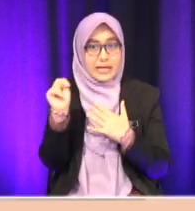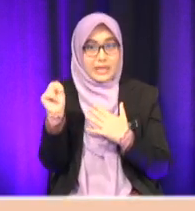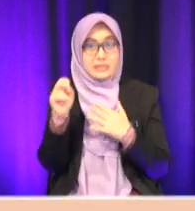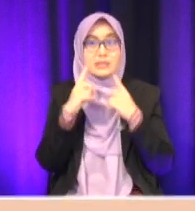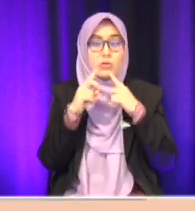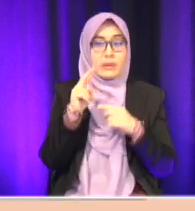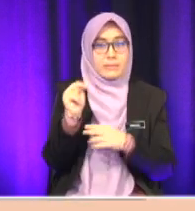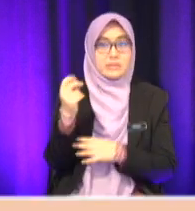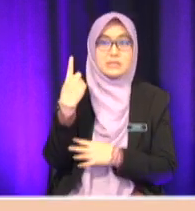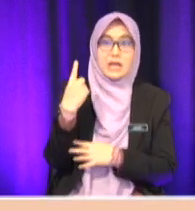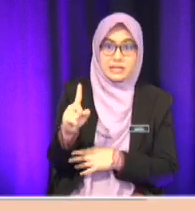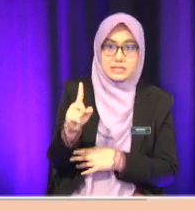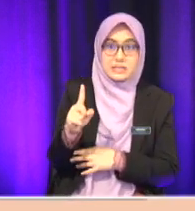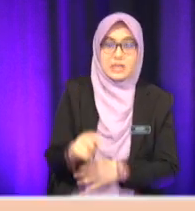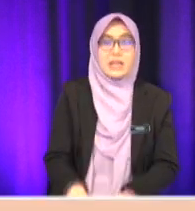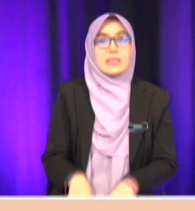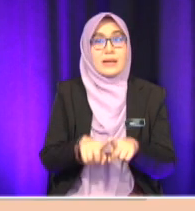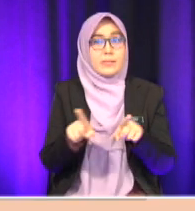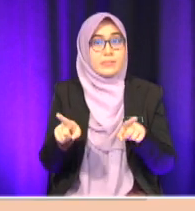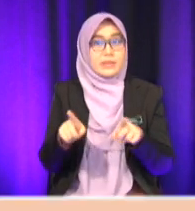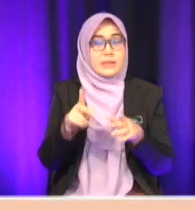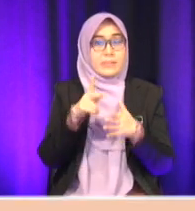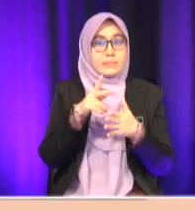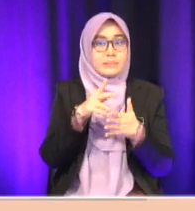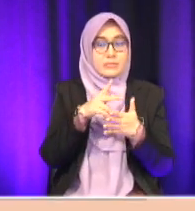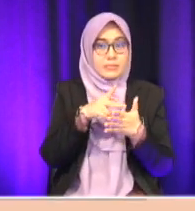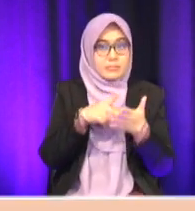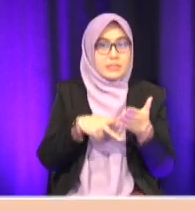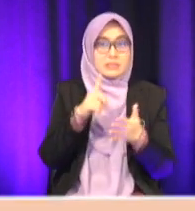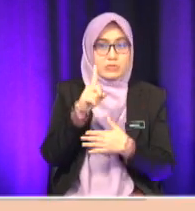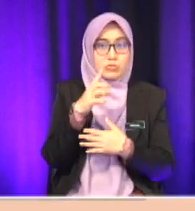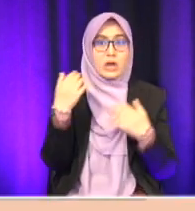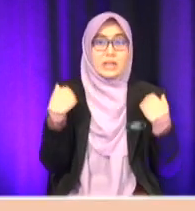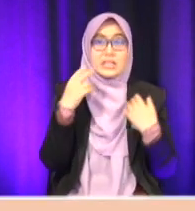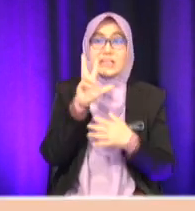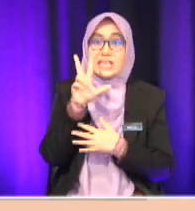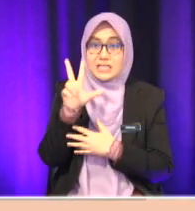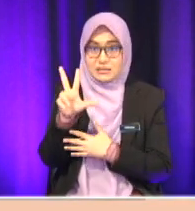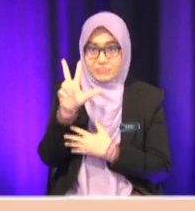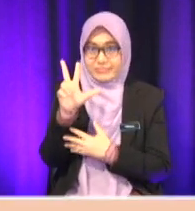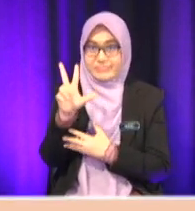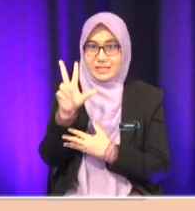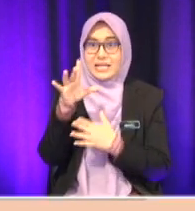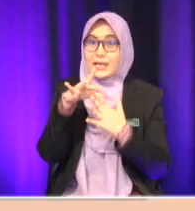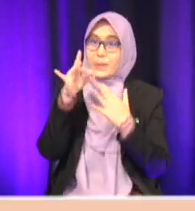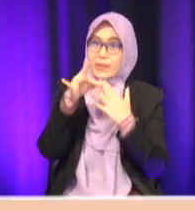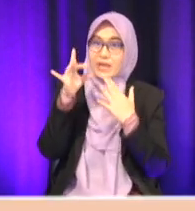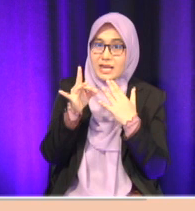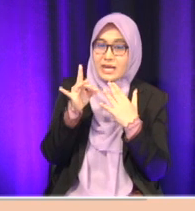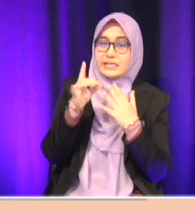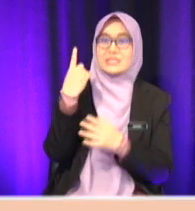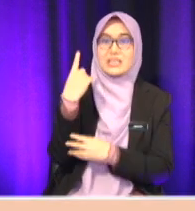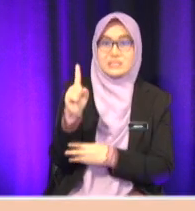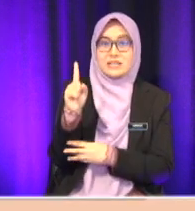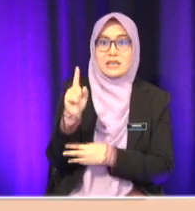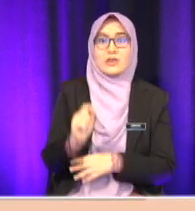4 options, but for part 1 in our paper 1, there are only 3 options. Okay. And the